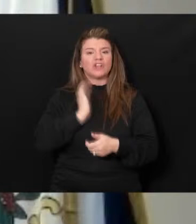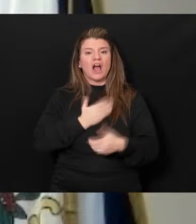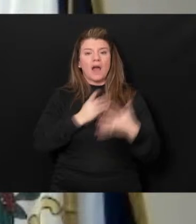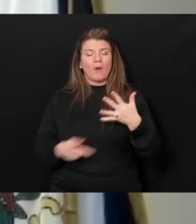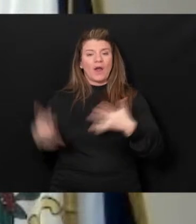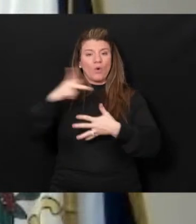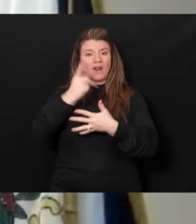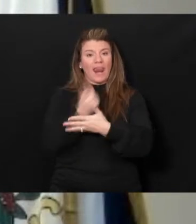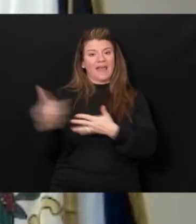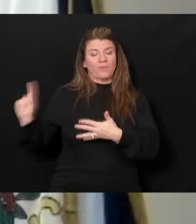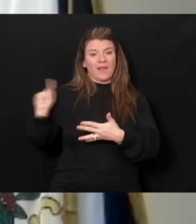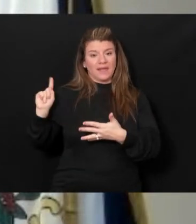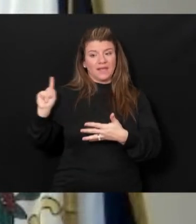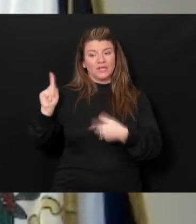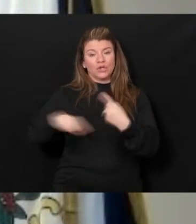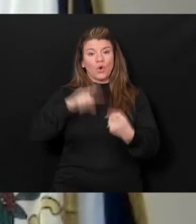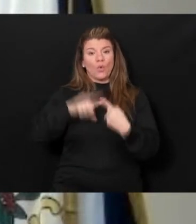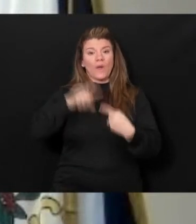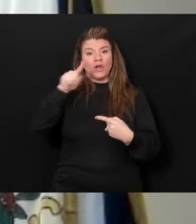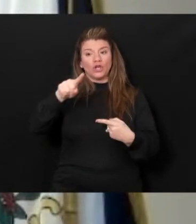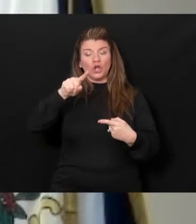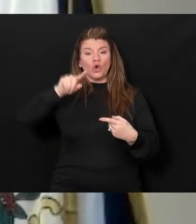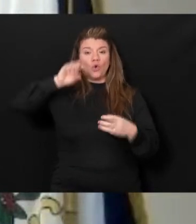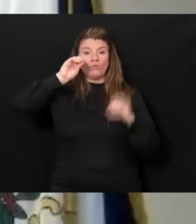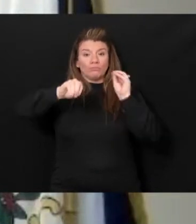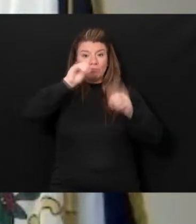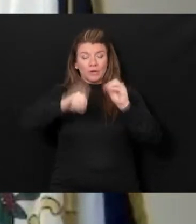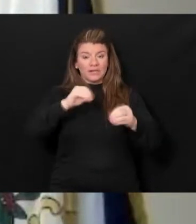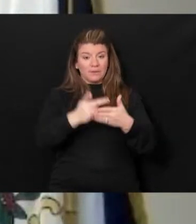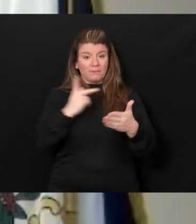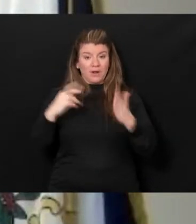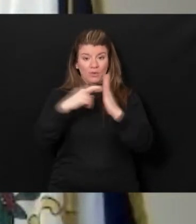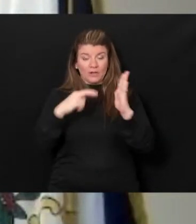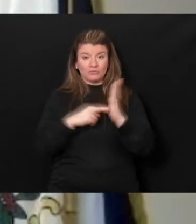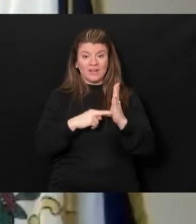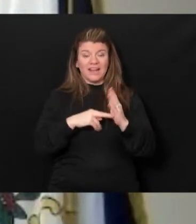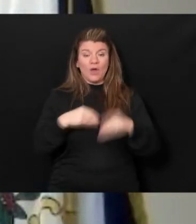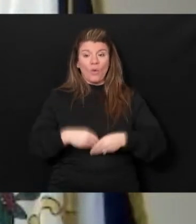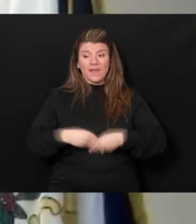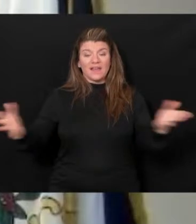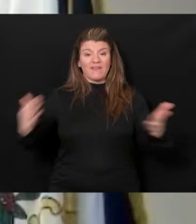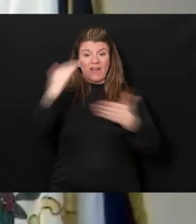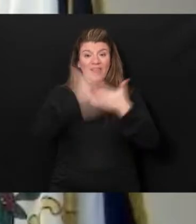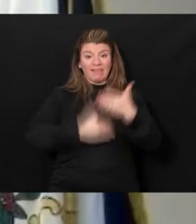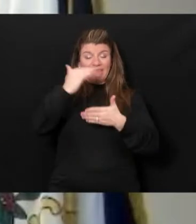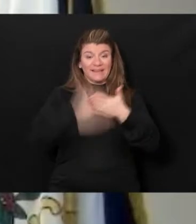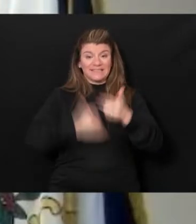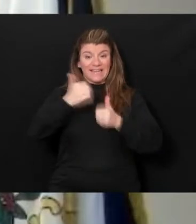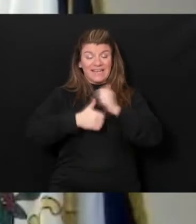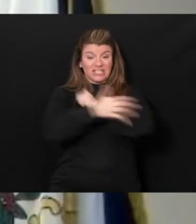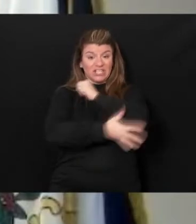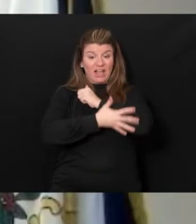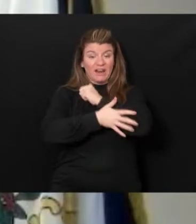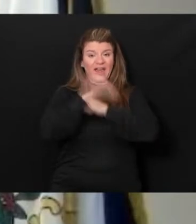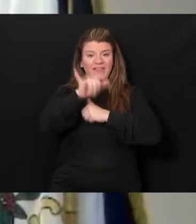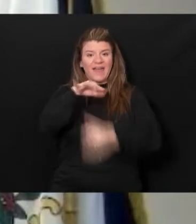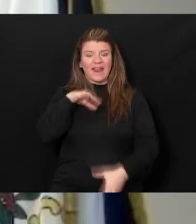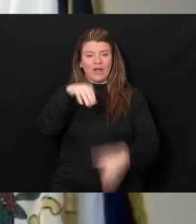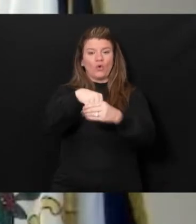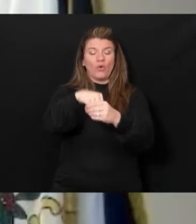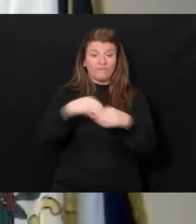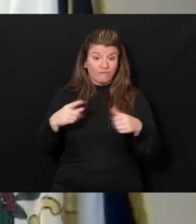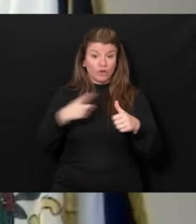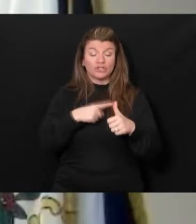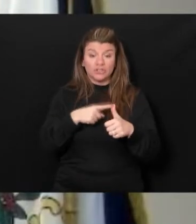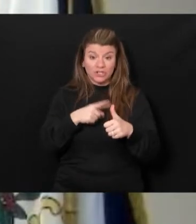last week so that when lists get pushed down to counties, those county lists include first and